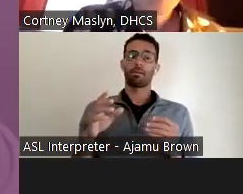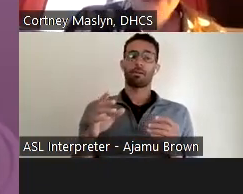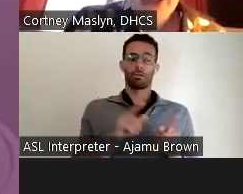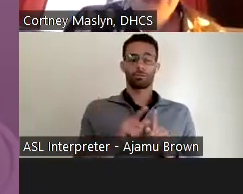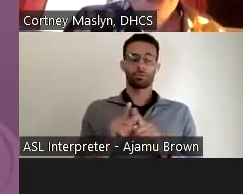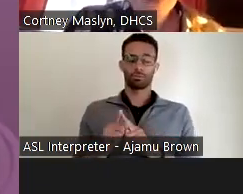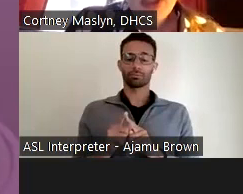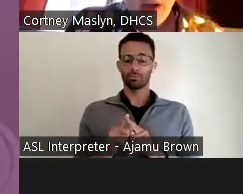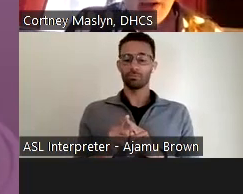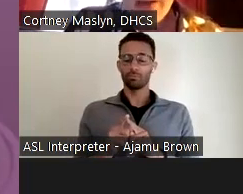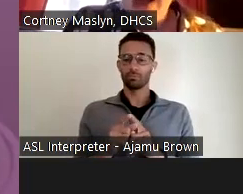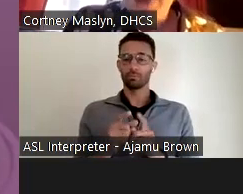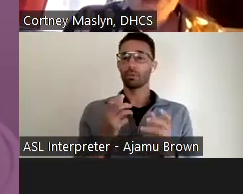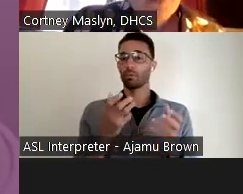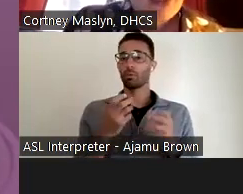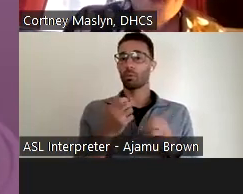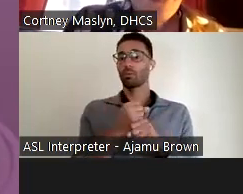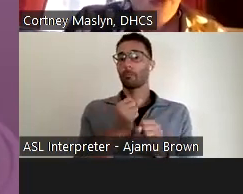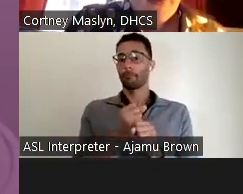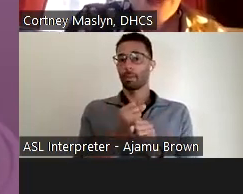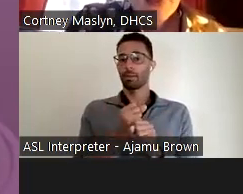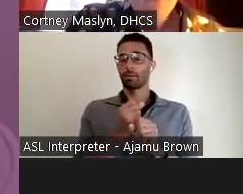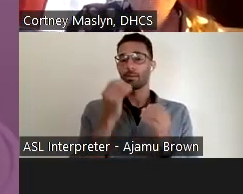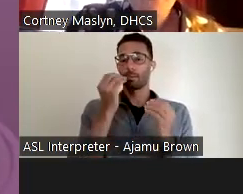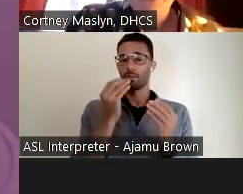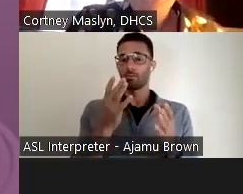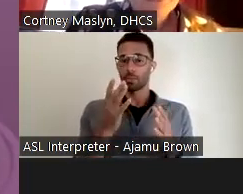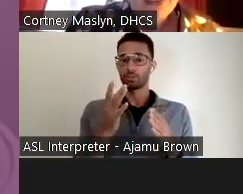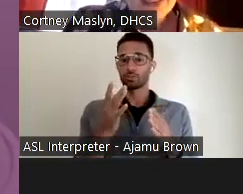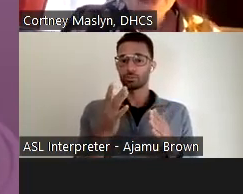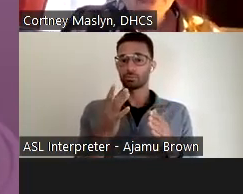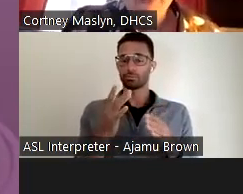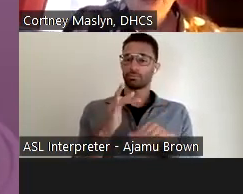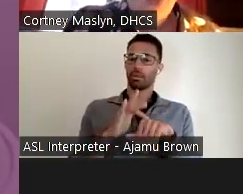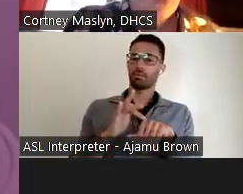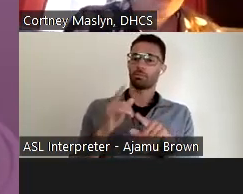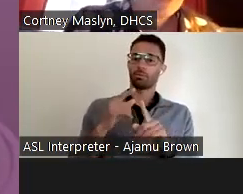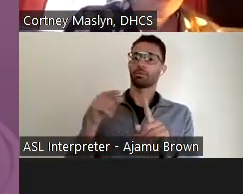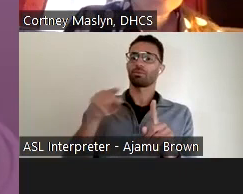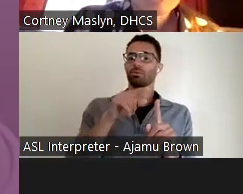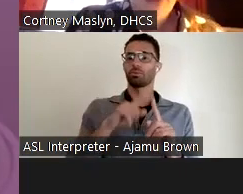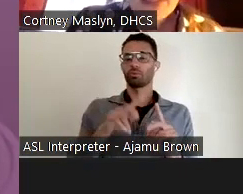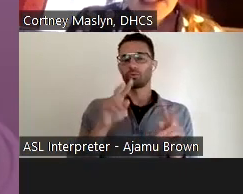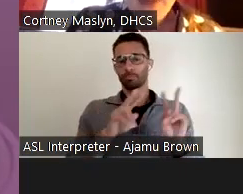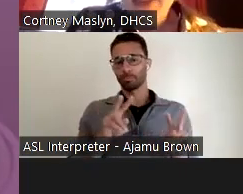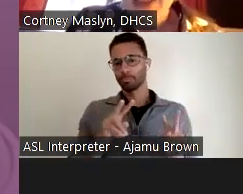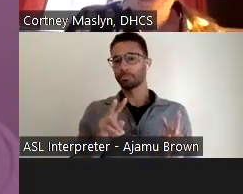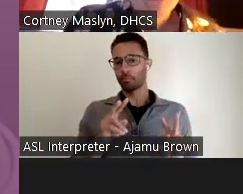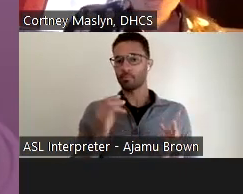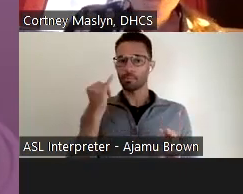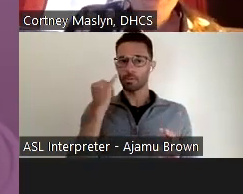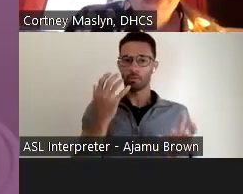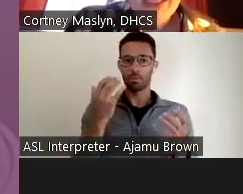making this information available to you all in some way, shape, or form. And so really understanding that this is something you're all really looking to hear updates from us